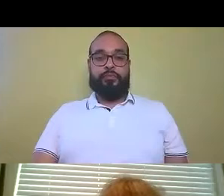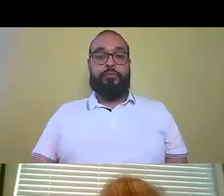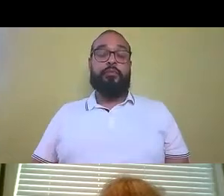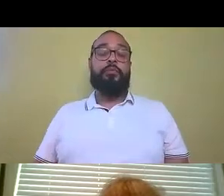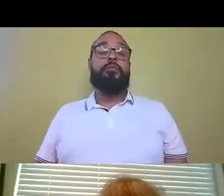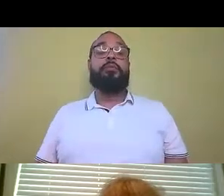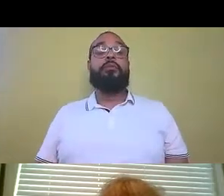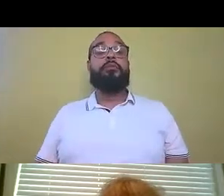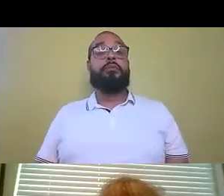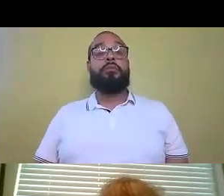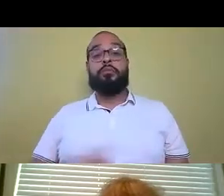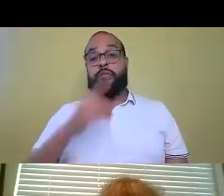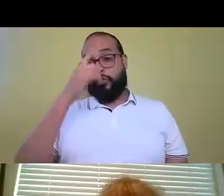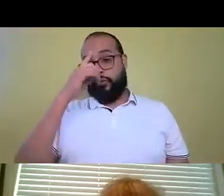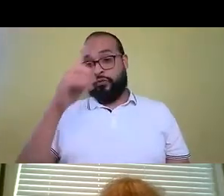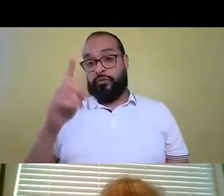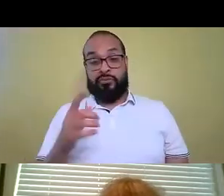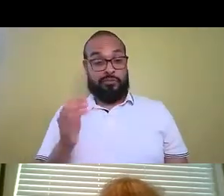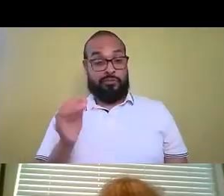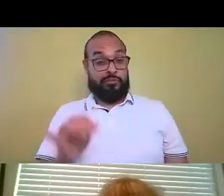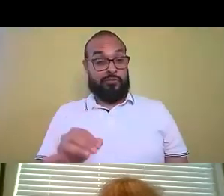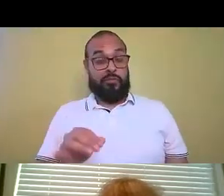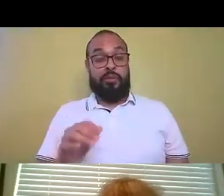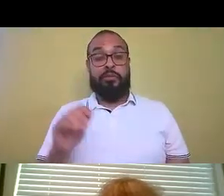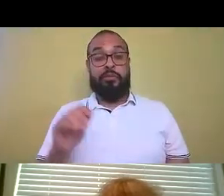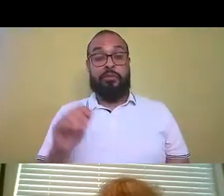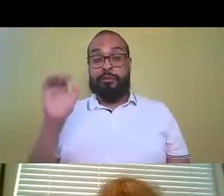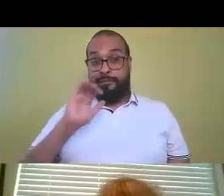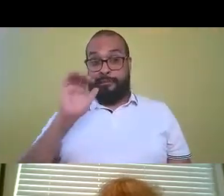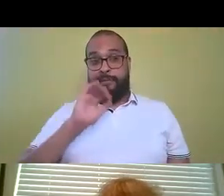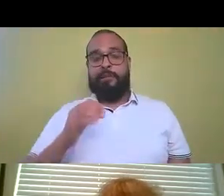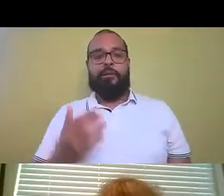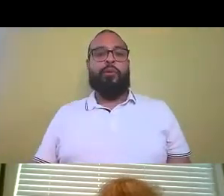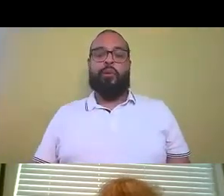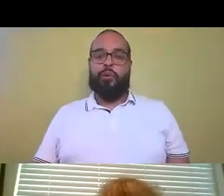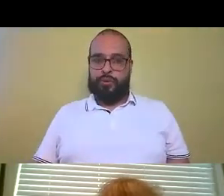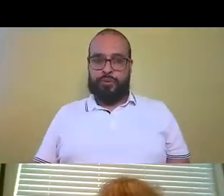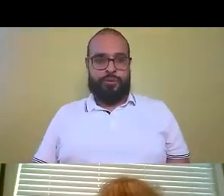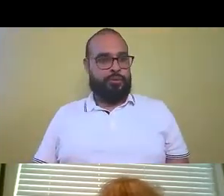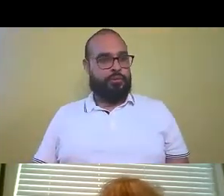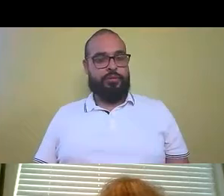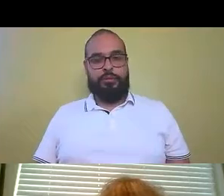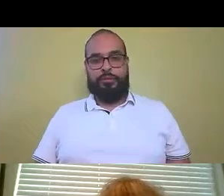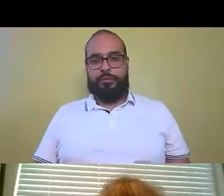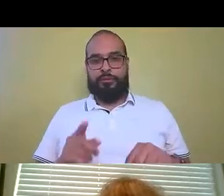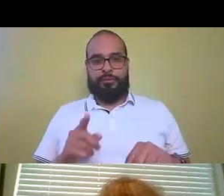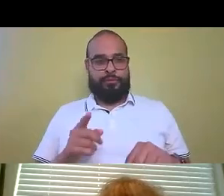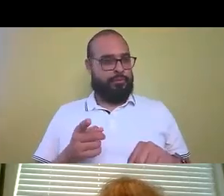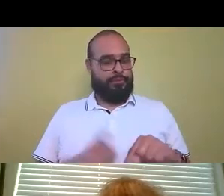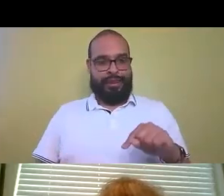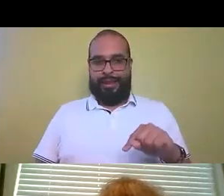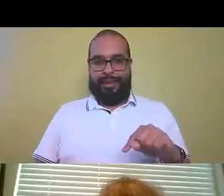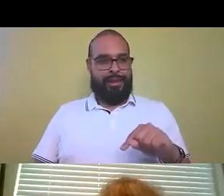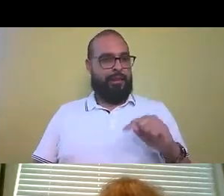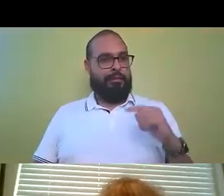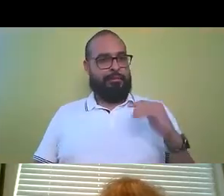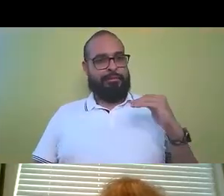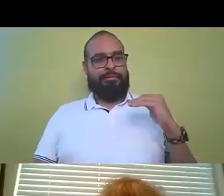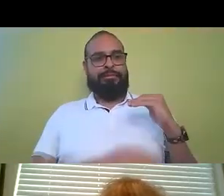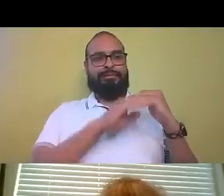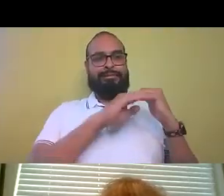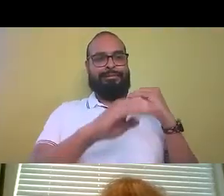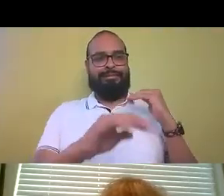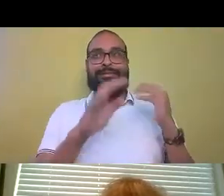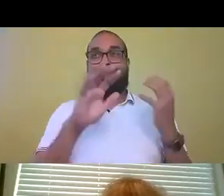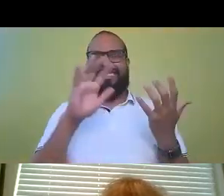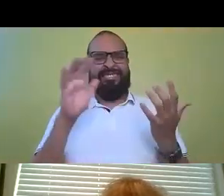significant sensory seeking, it's because we're no longer in an optimal arousal and we're trying to get back to it. And so